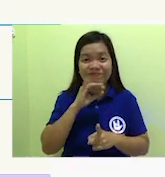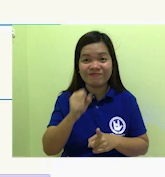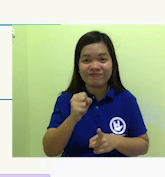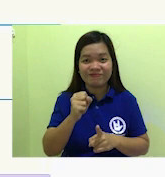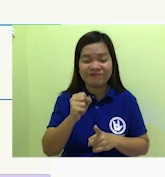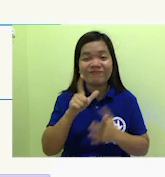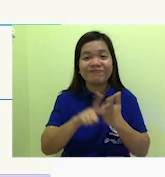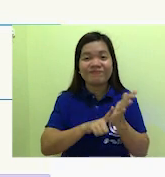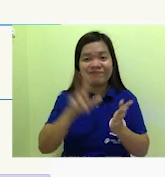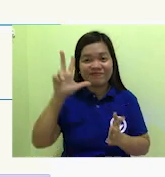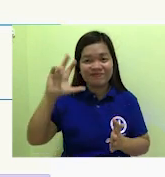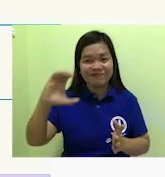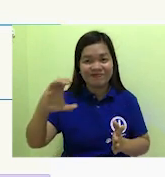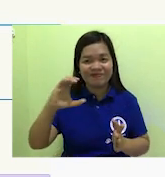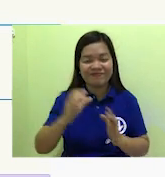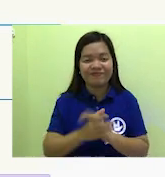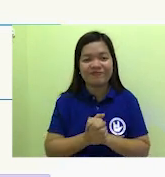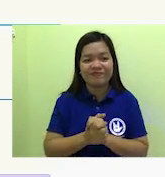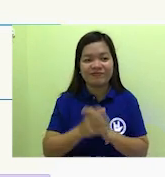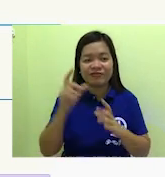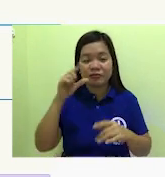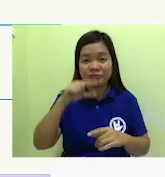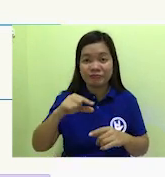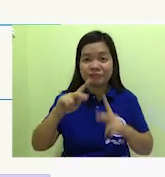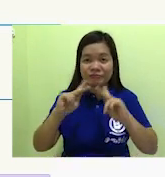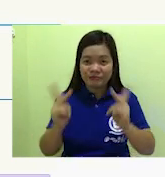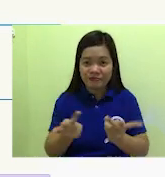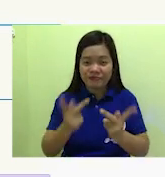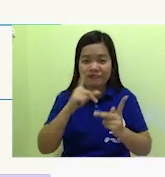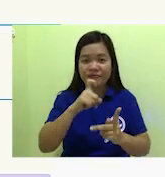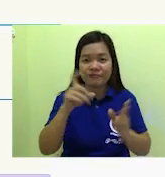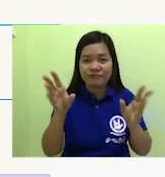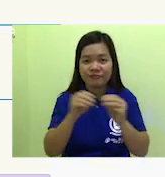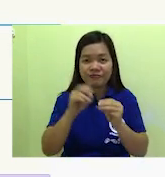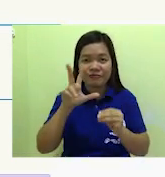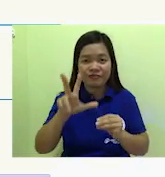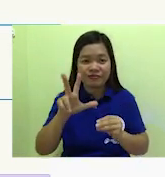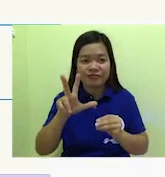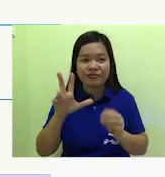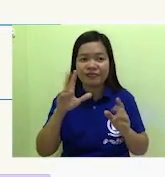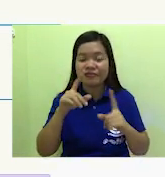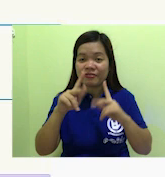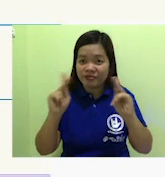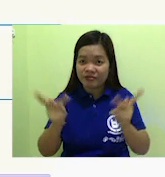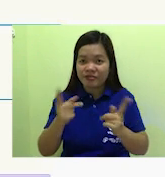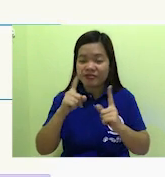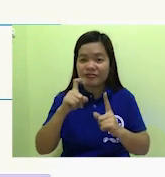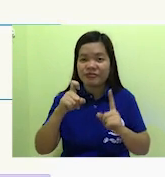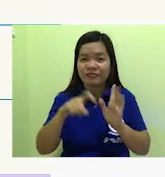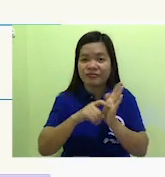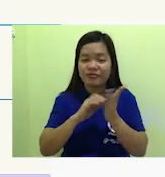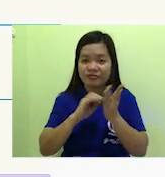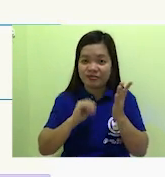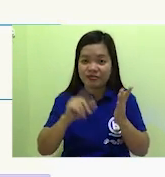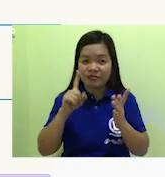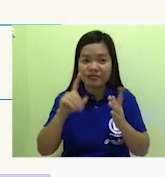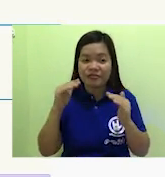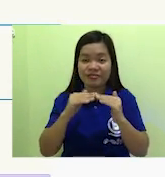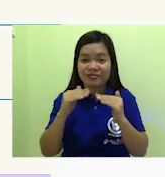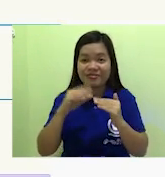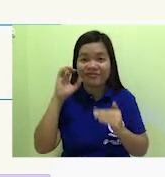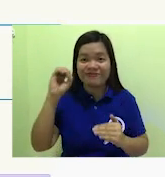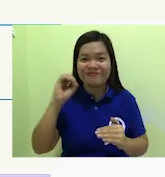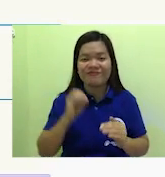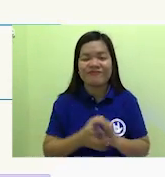Correct. The answer is letter C, the quantity of x plus 3 times the quantity of x